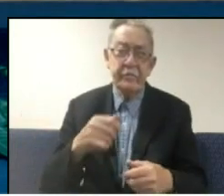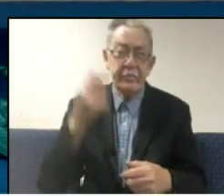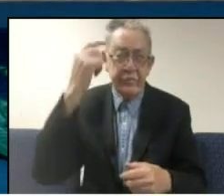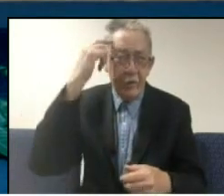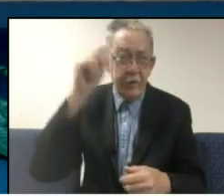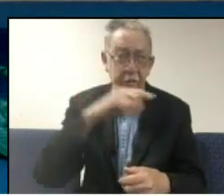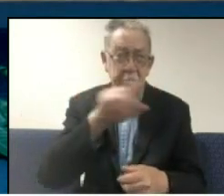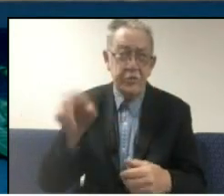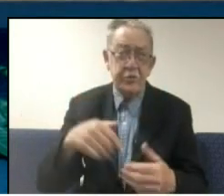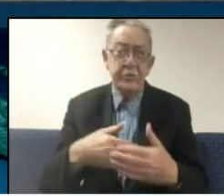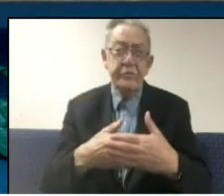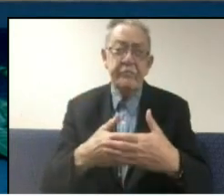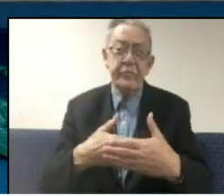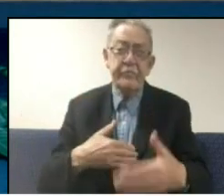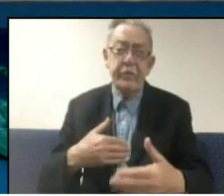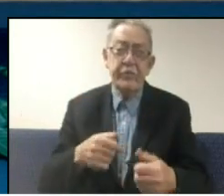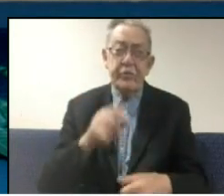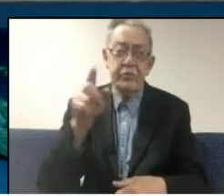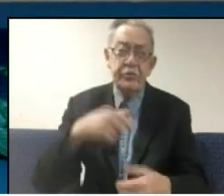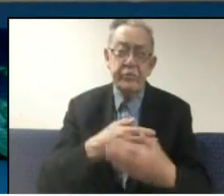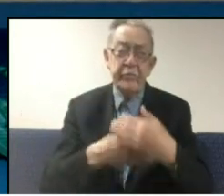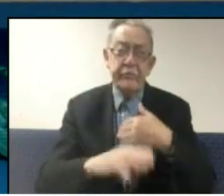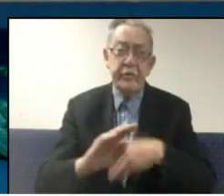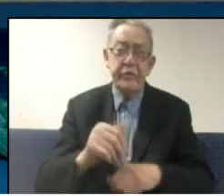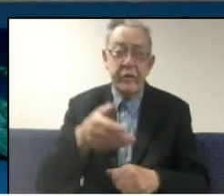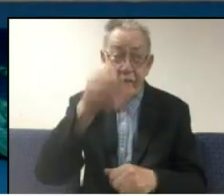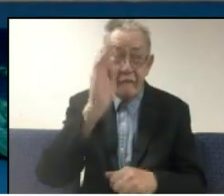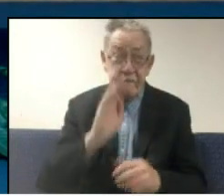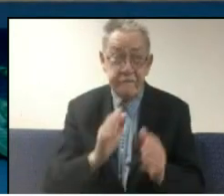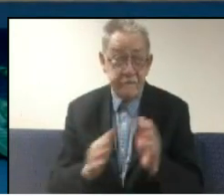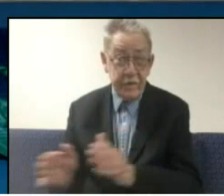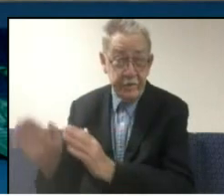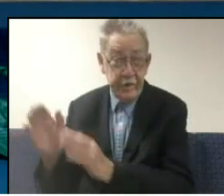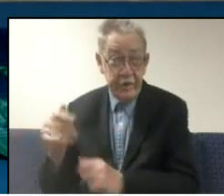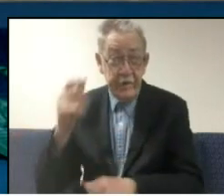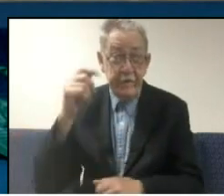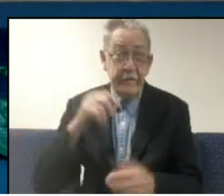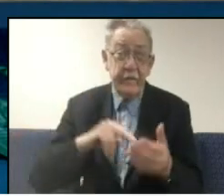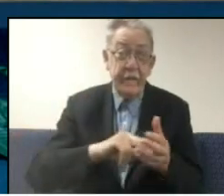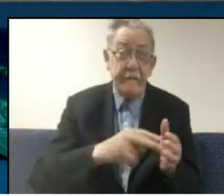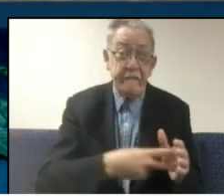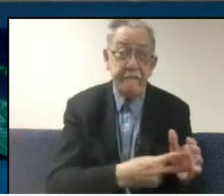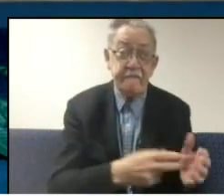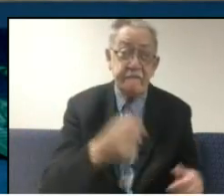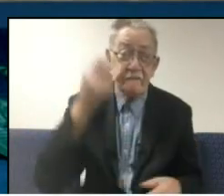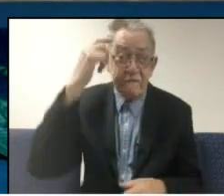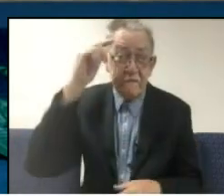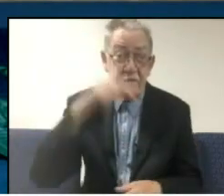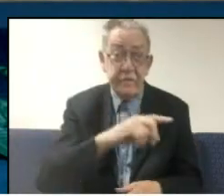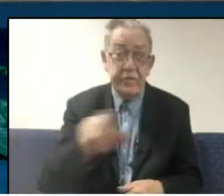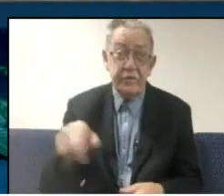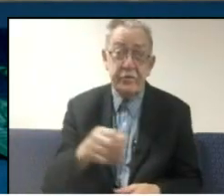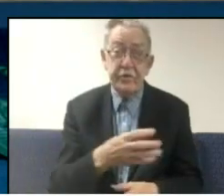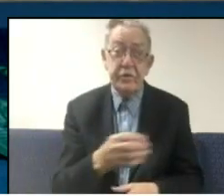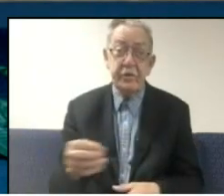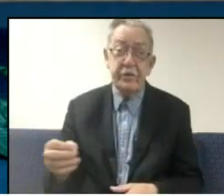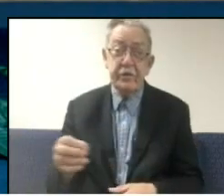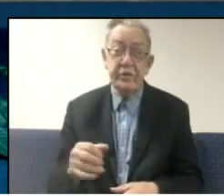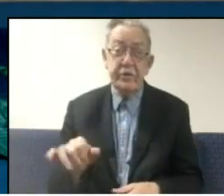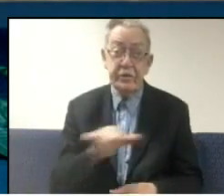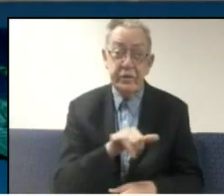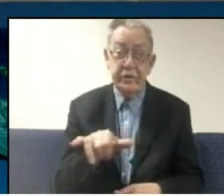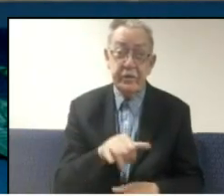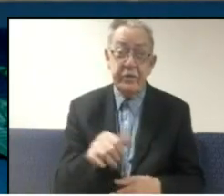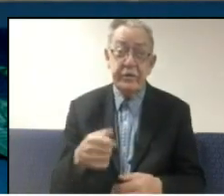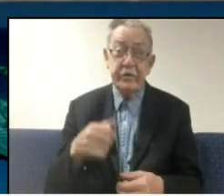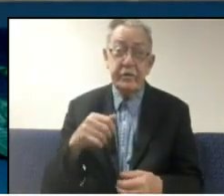realize it, you may not obey it, you may not follow it, but God has a plan and a purpose, and he did for the Apostle Paul. He said, he who